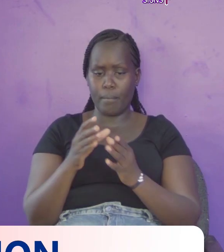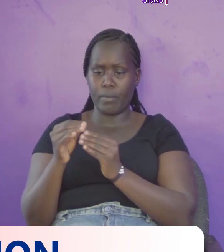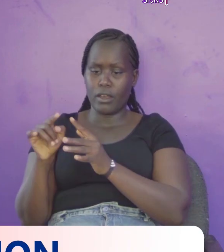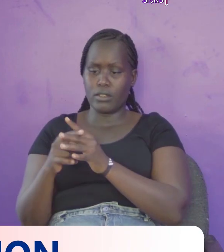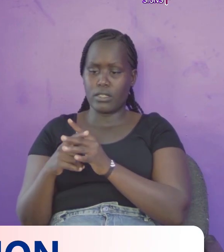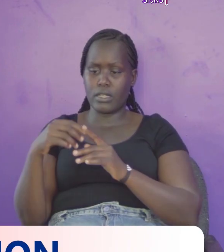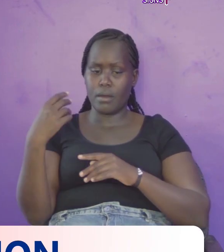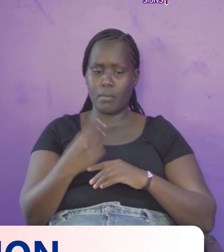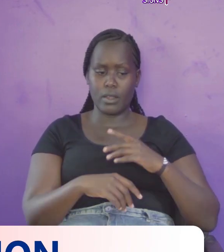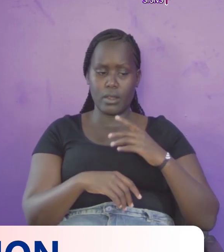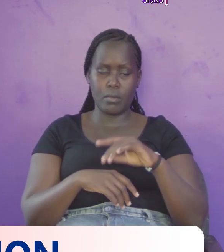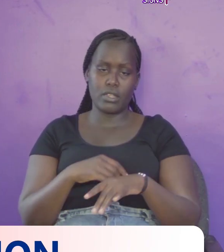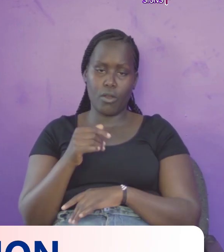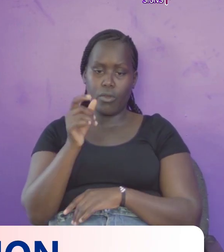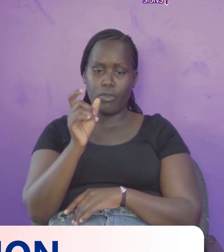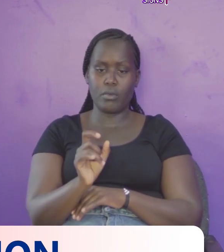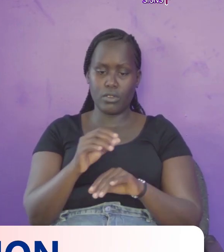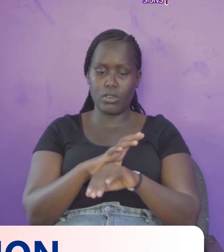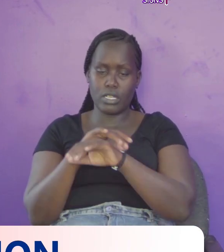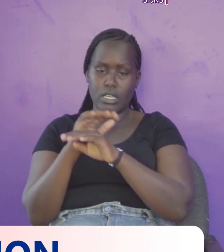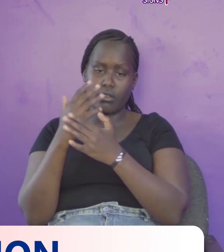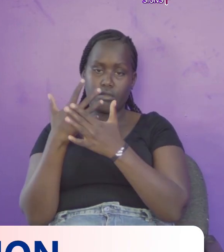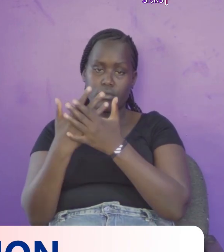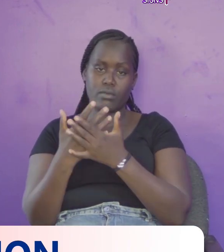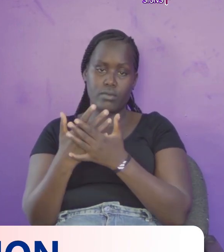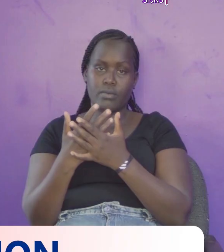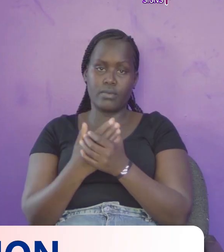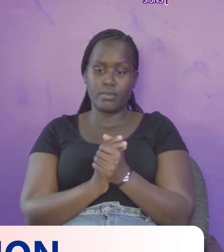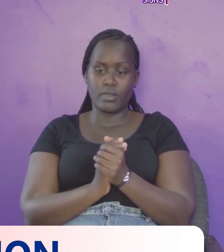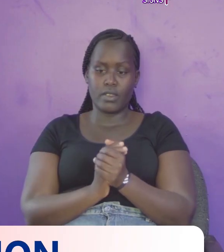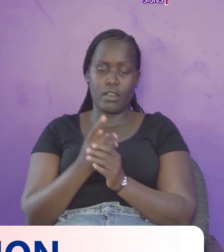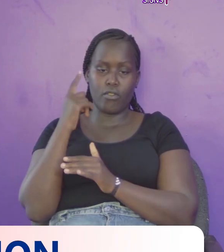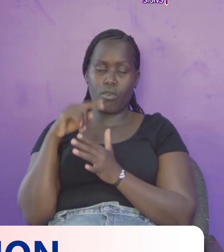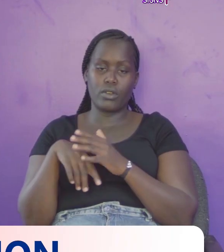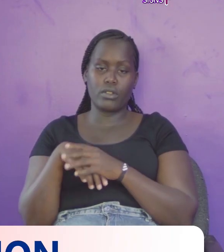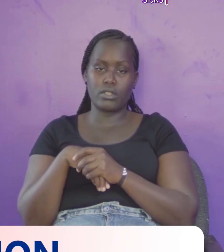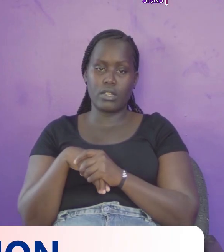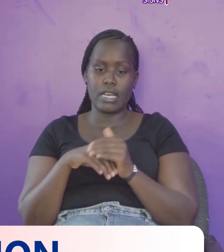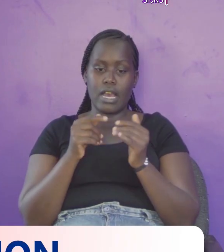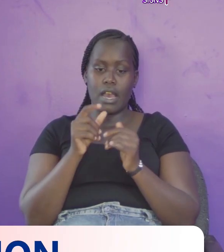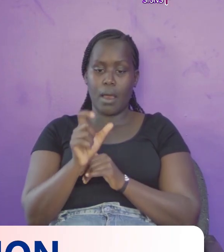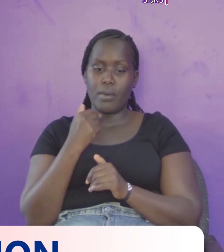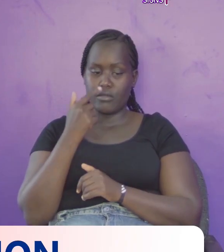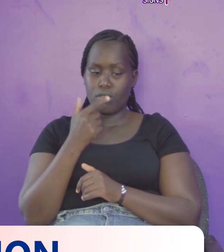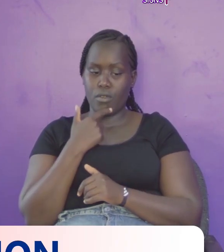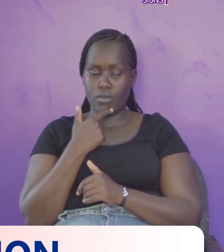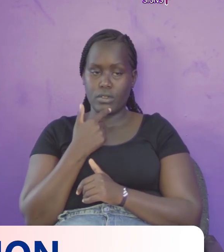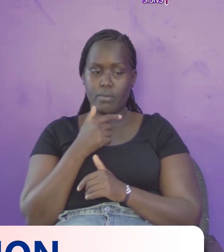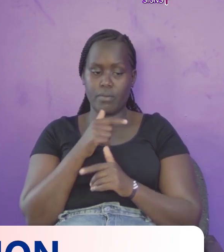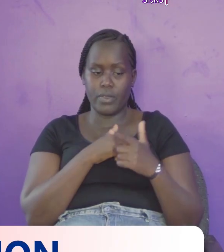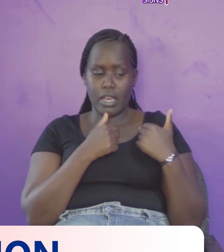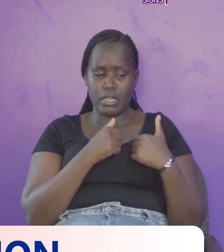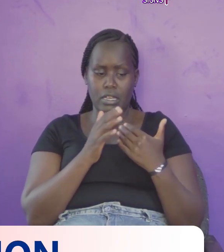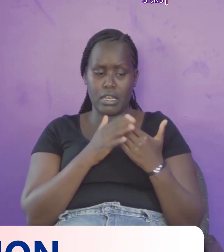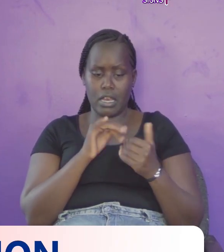or even apprehending that person and taking the person to jail. On what grounds? This is somebody whose heart is just seared, does not care